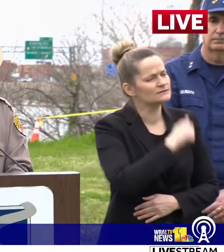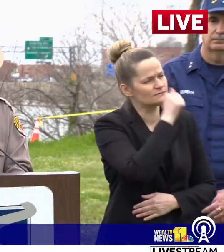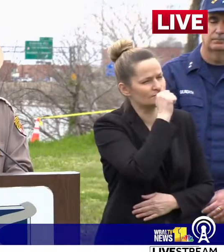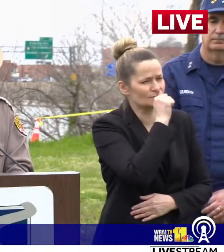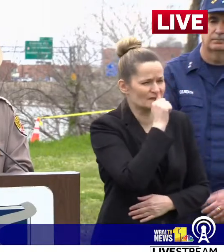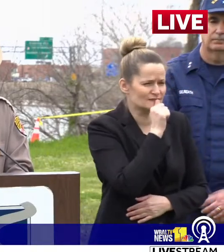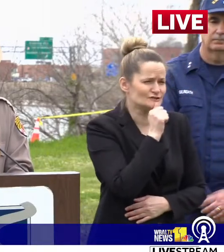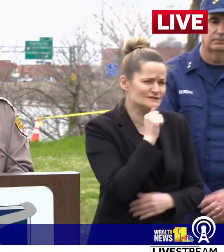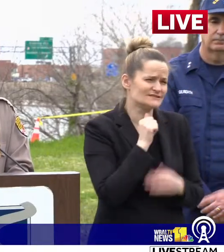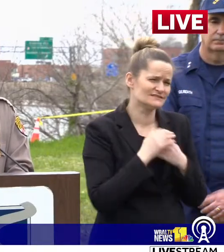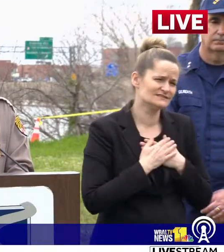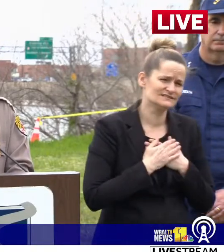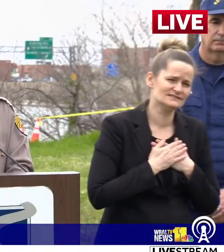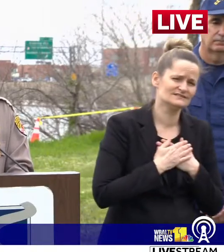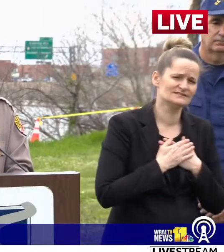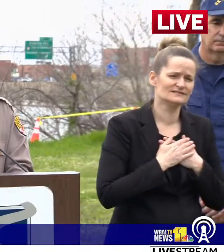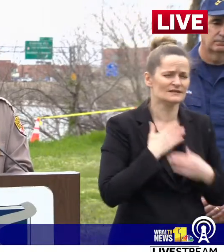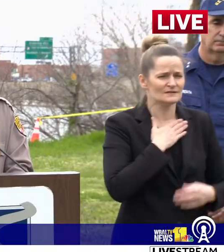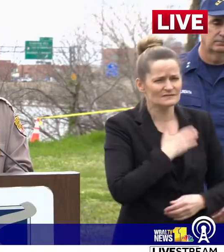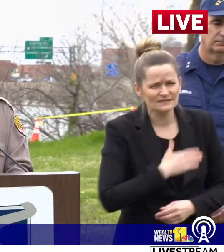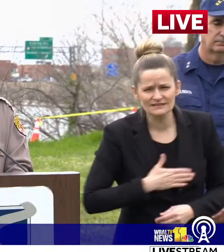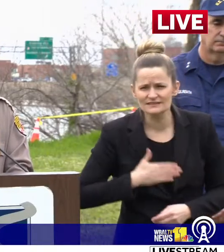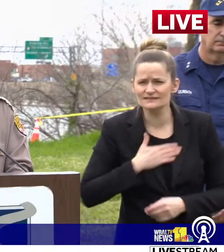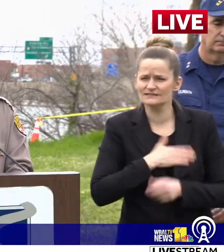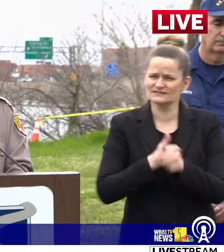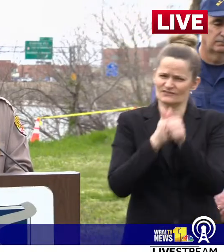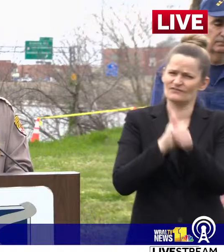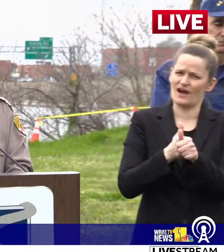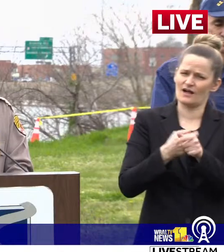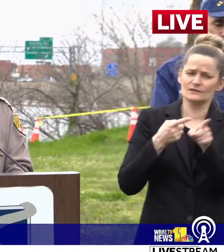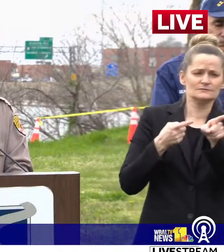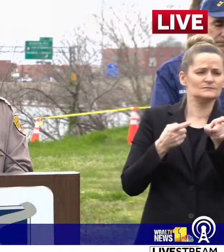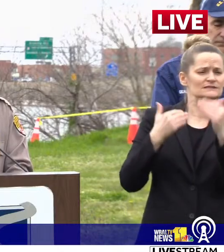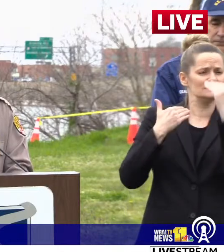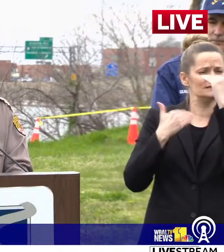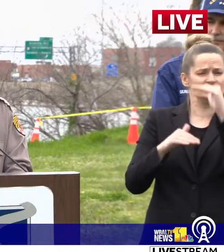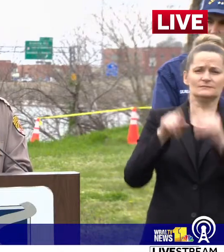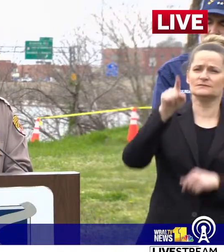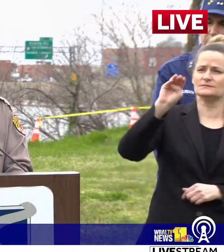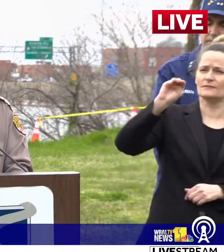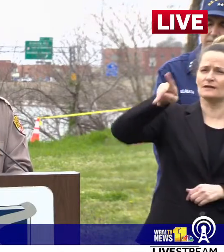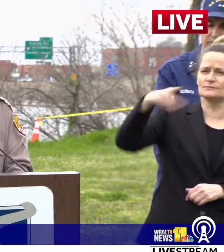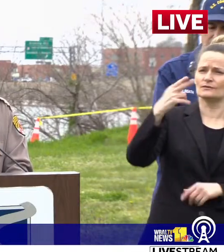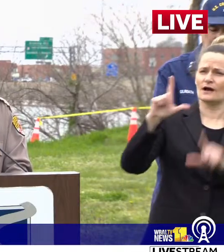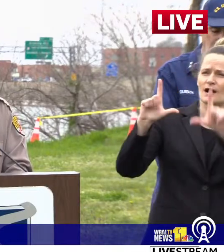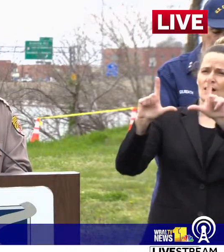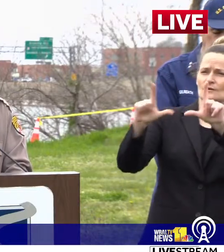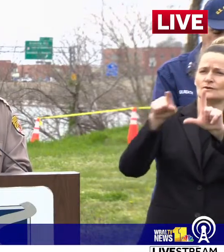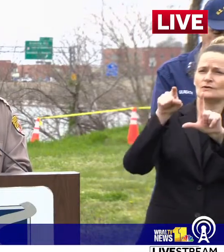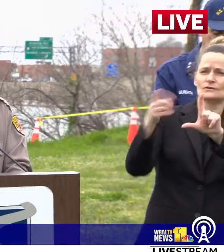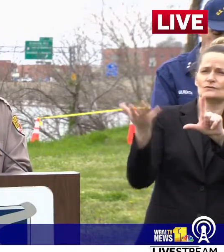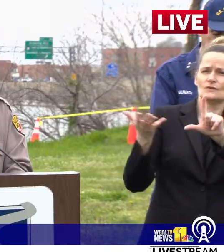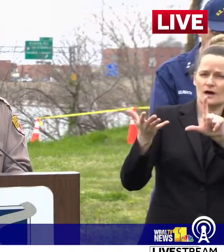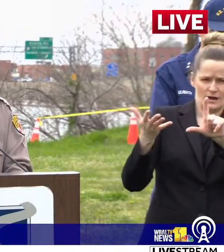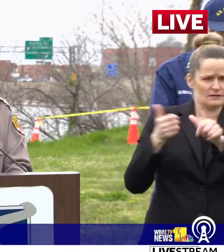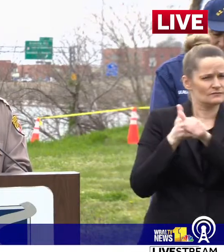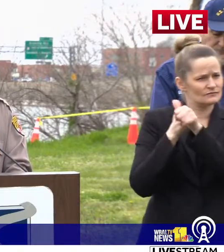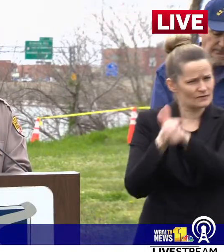to the posted speed limits, avoid distractions while driving, and never drive impaired.